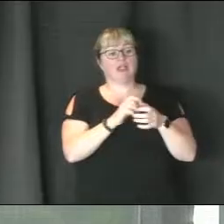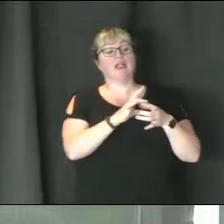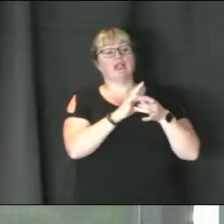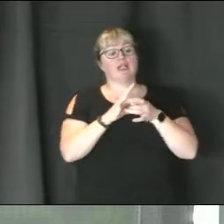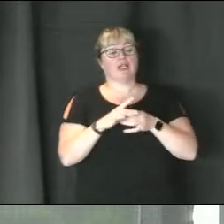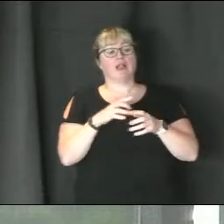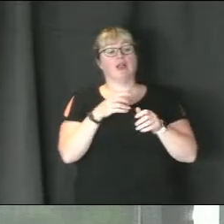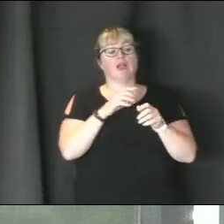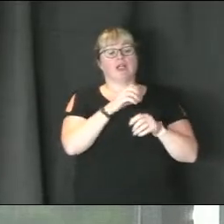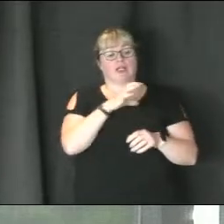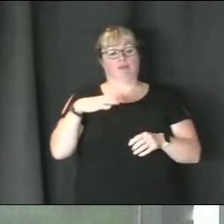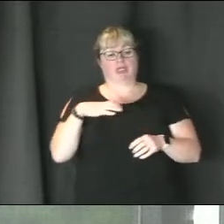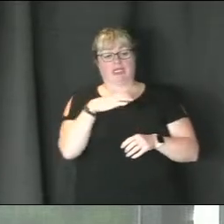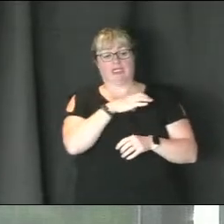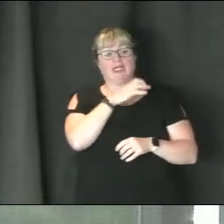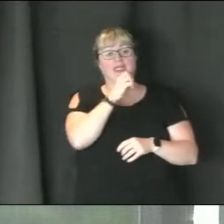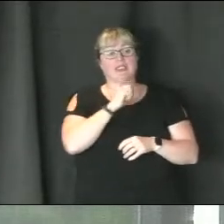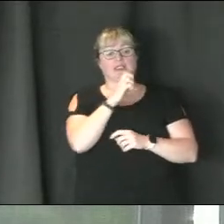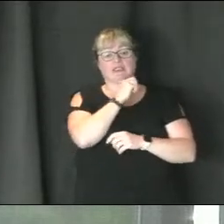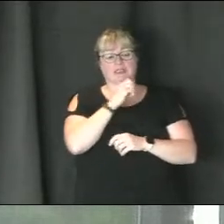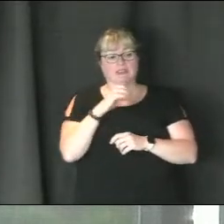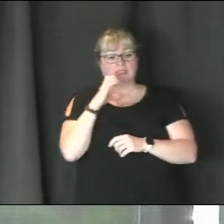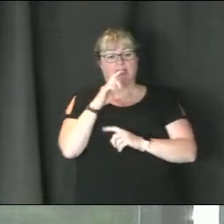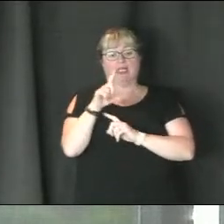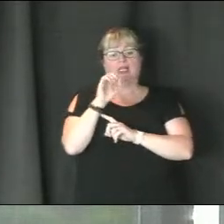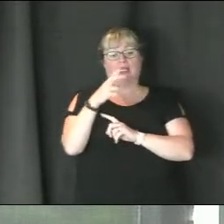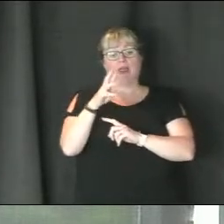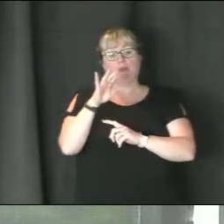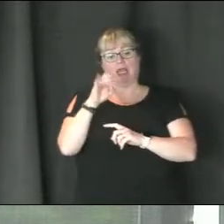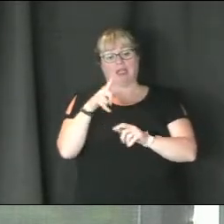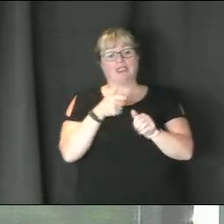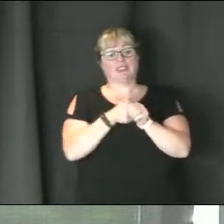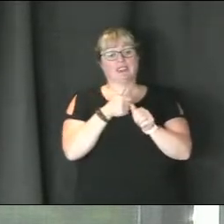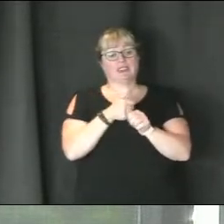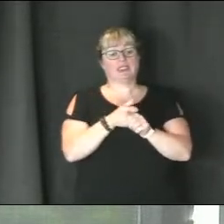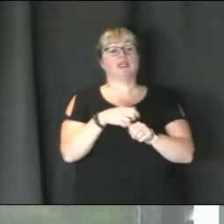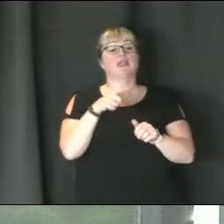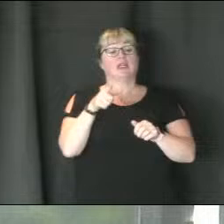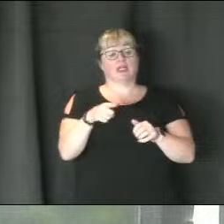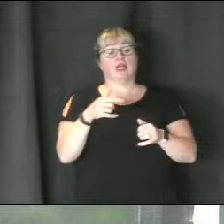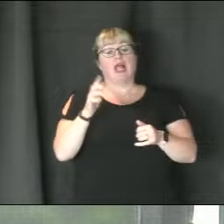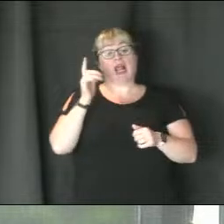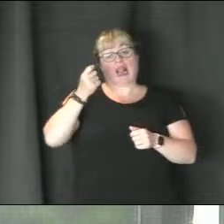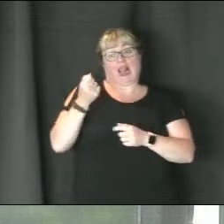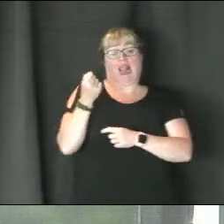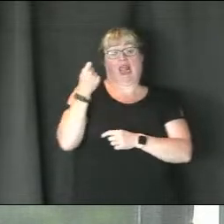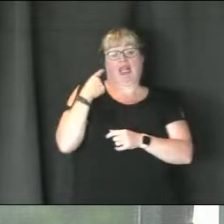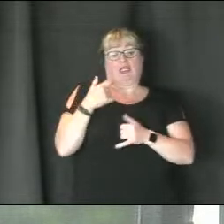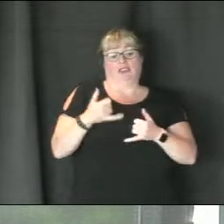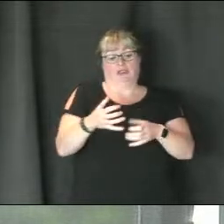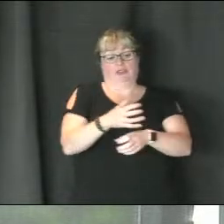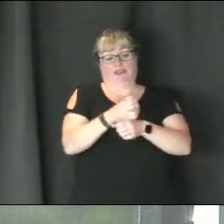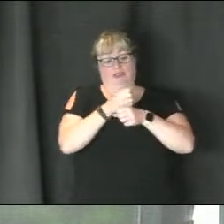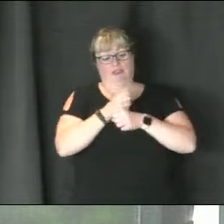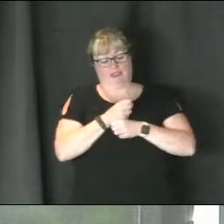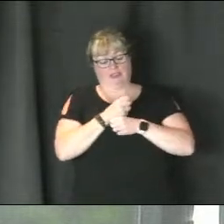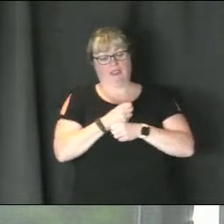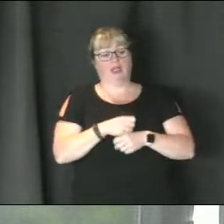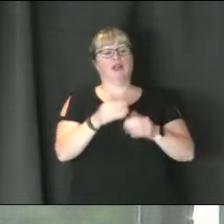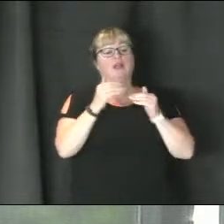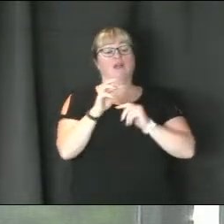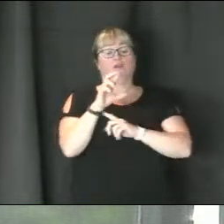Seniors, Leo Bonnell, one of the 2024 Seniors of Distinction Award recipients over here, and